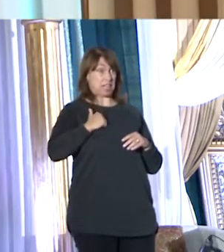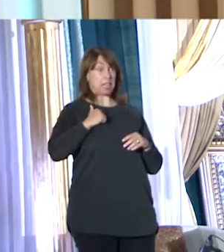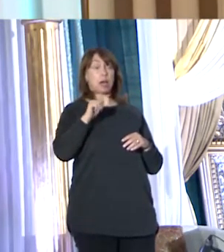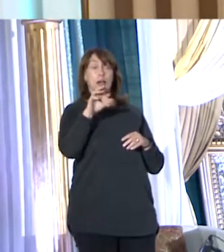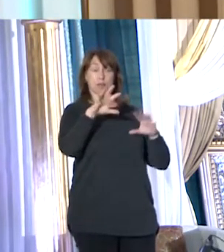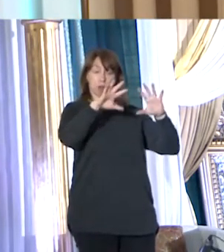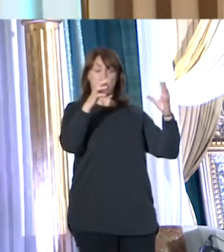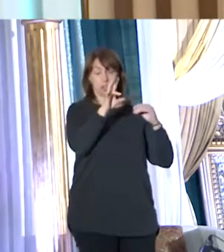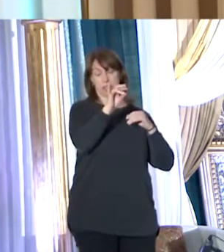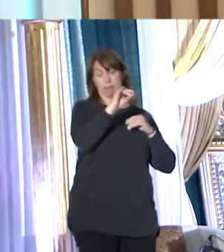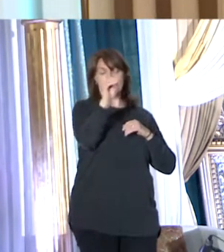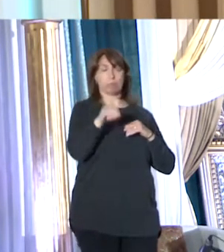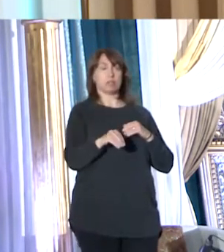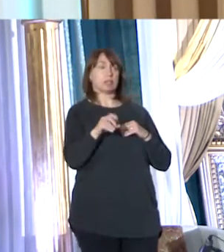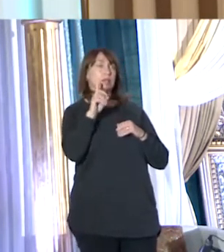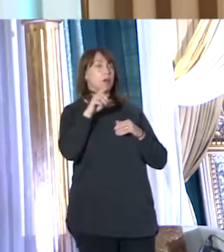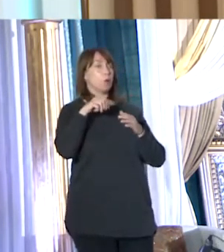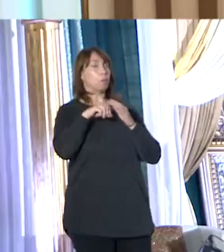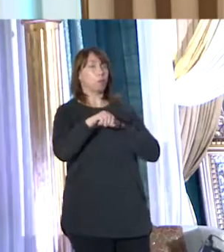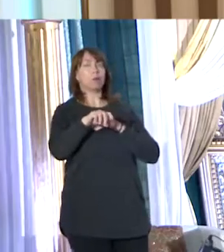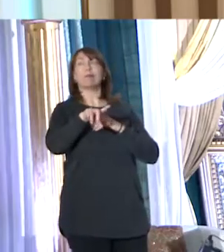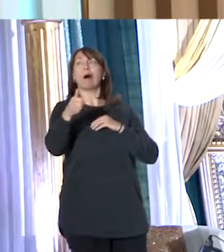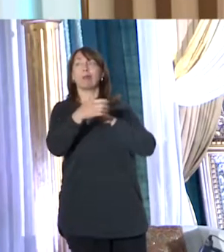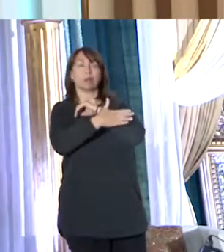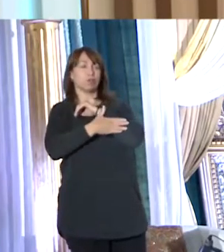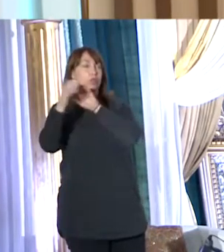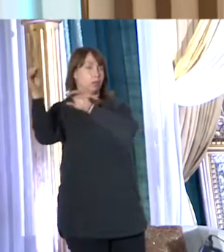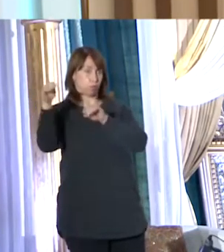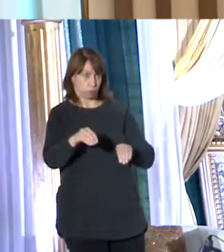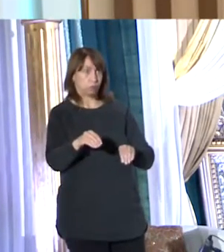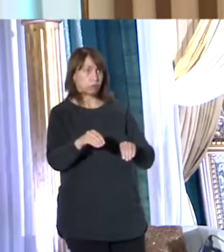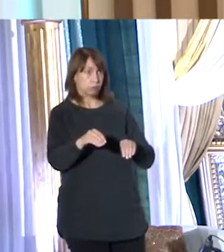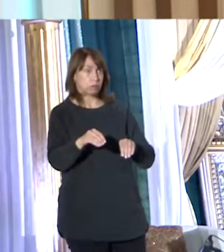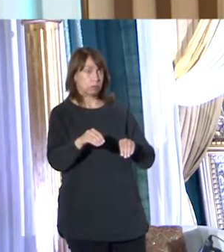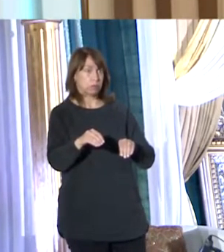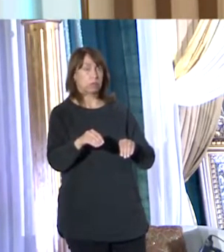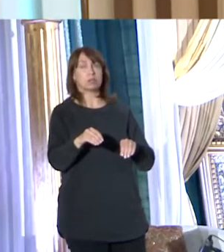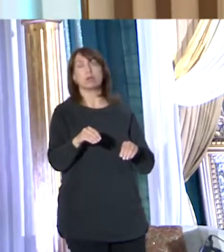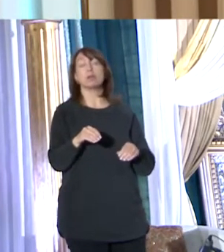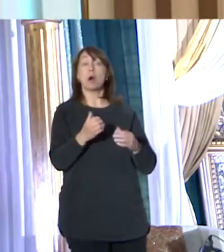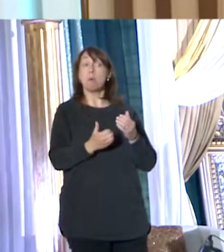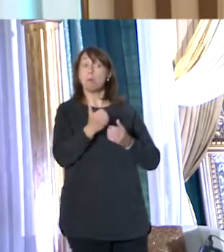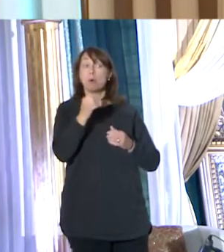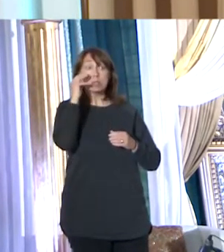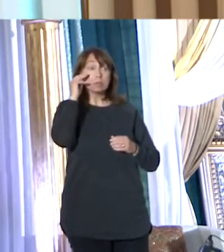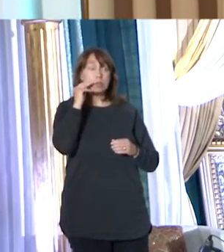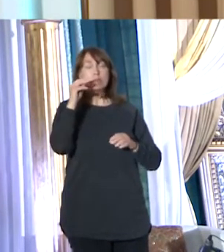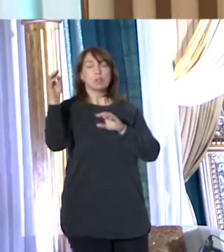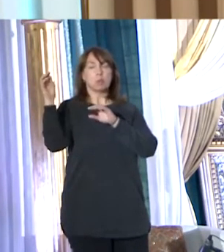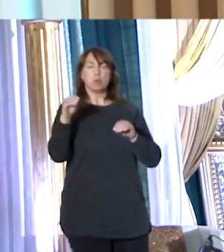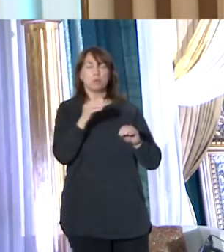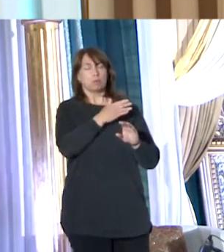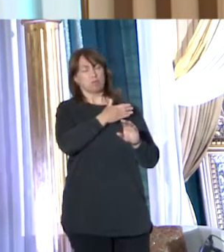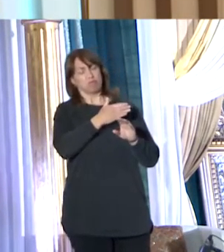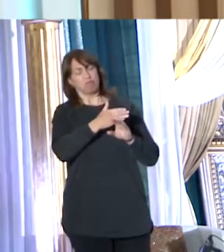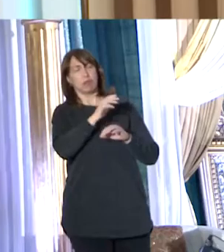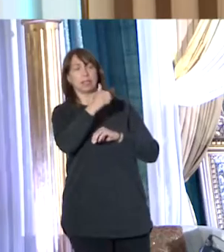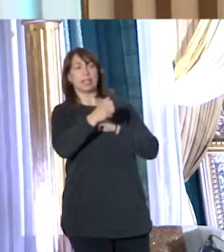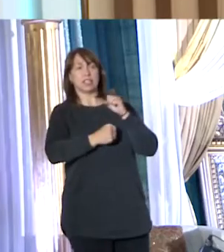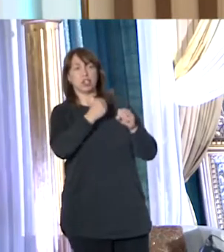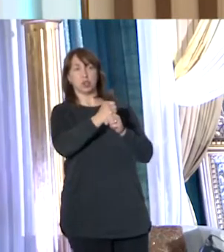And a majority of immigrants have come to this country in the last 10 years. So in many respects, the story of Muslims in Canada